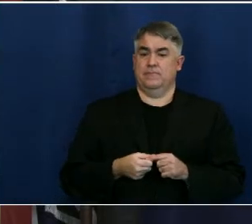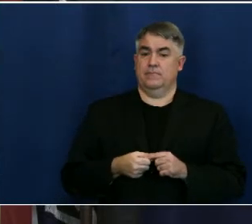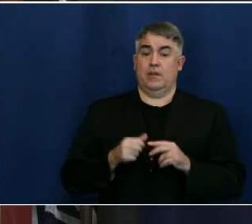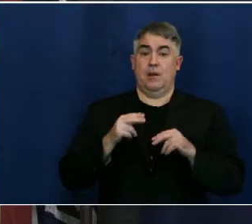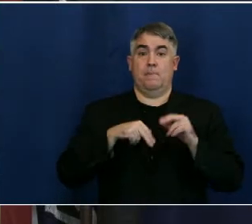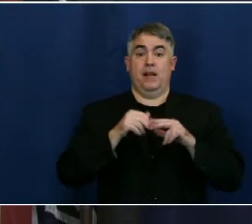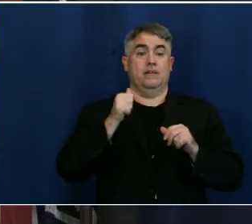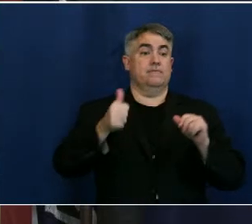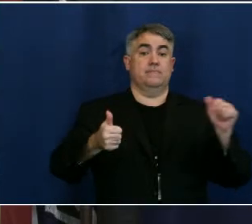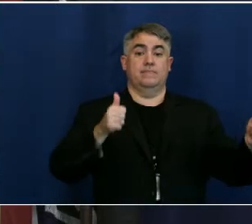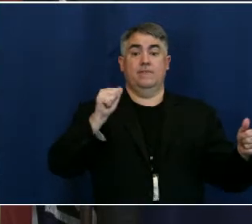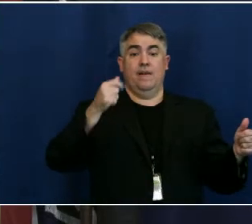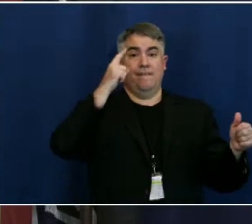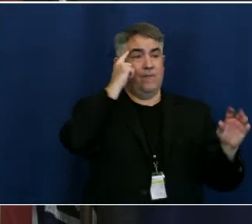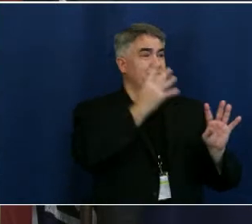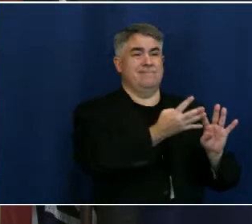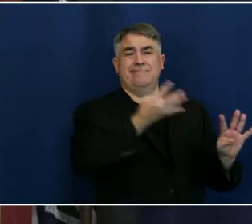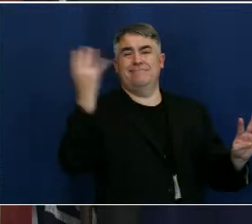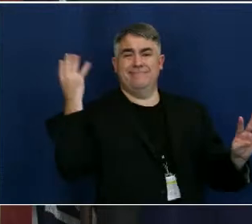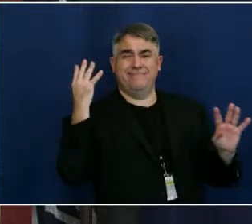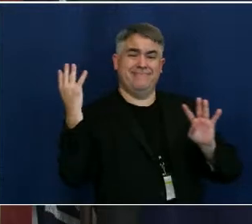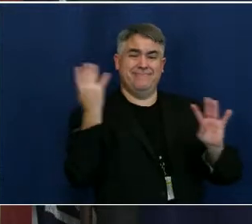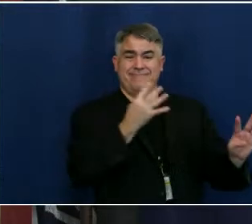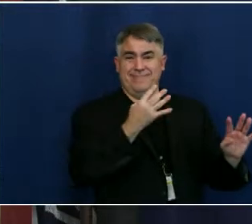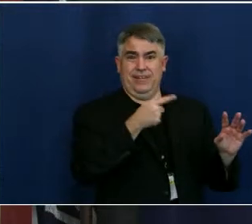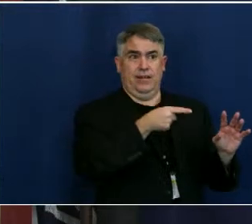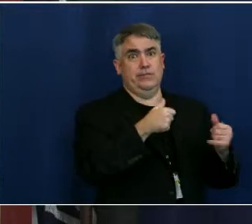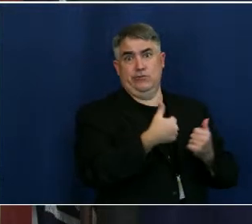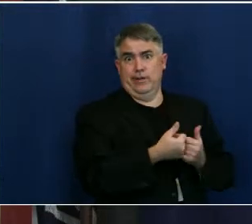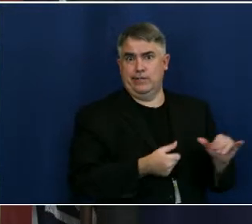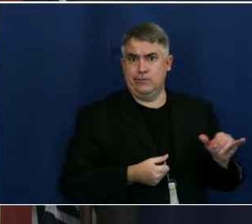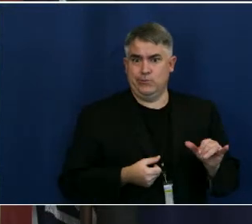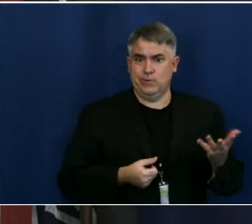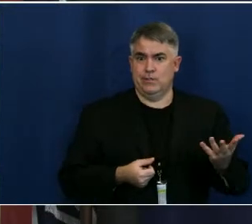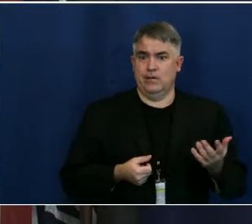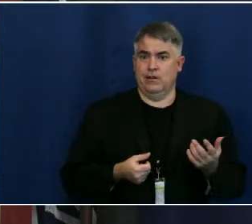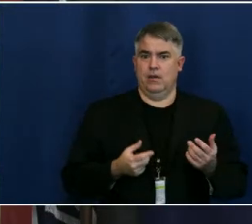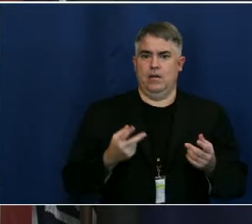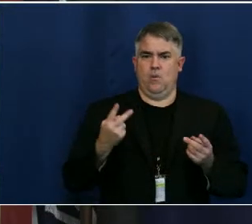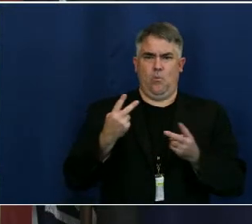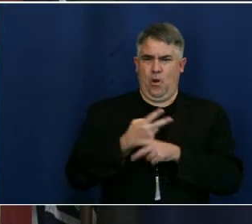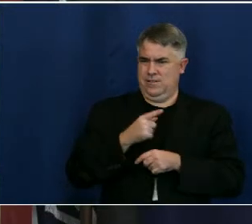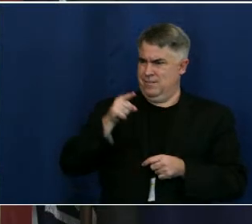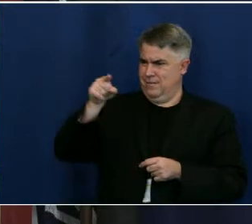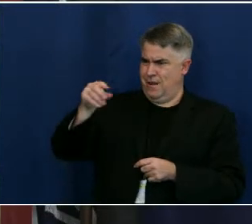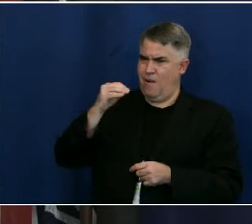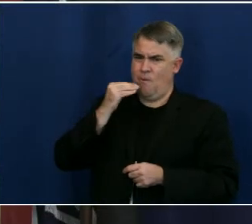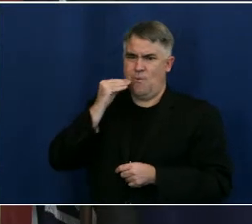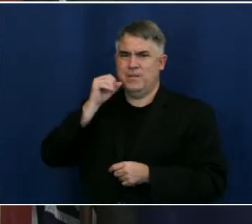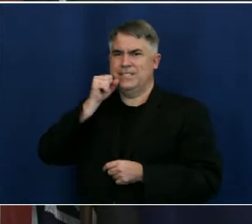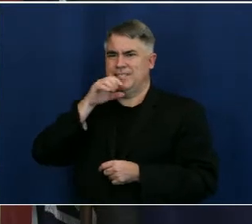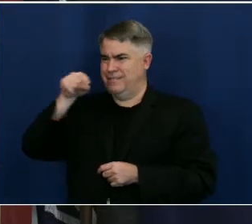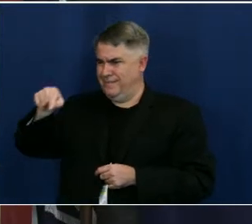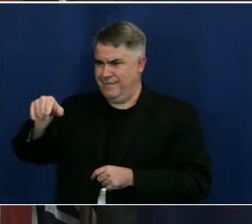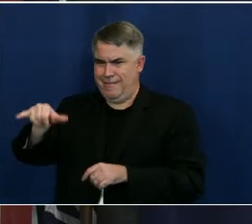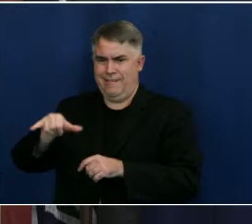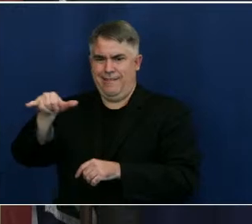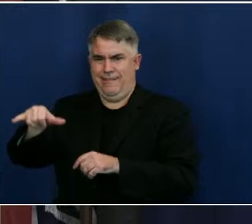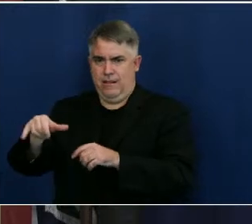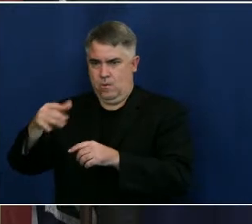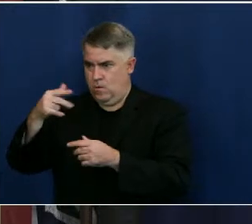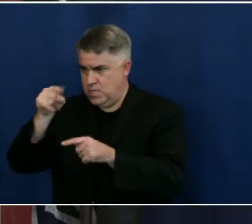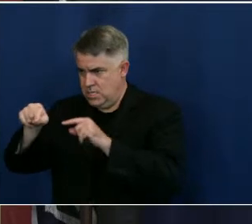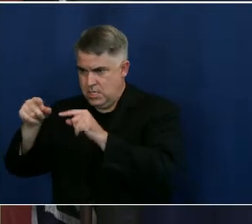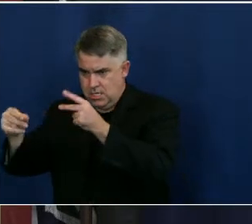fixed infrastructure element of administering vaccines that is still present, even if you're going to a home to do one vaccine. So we're trying to get